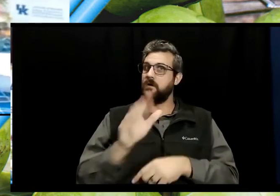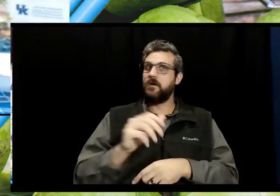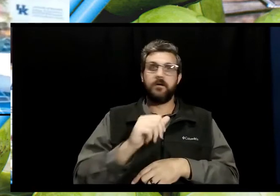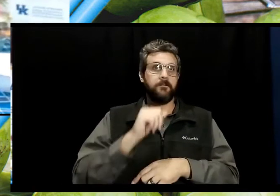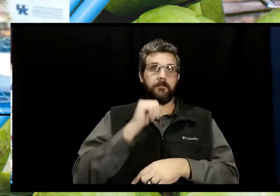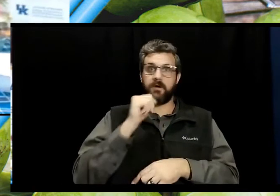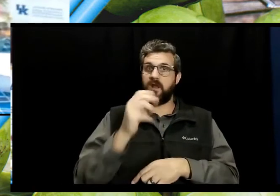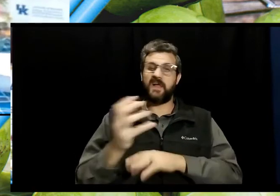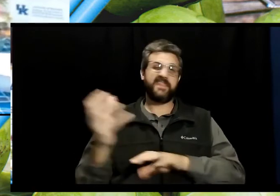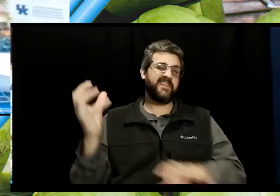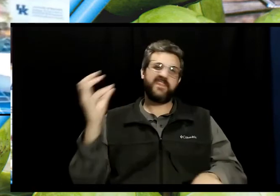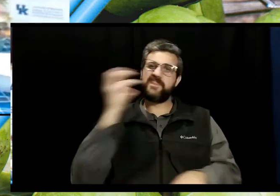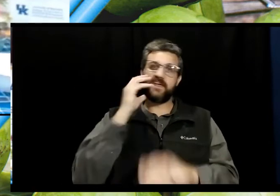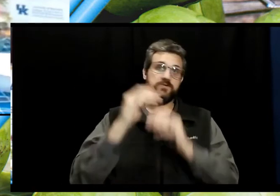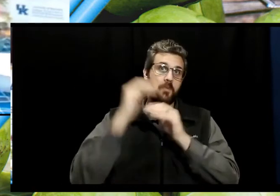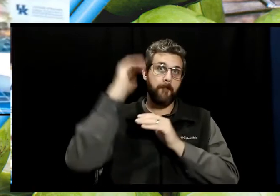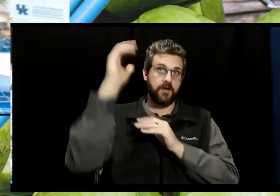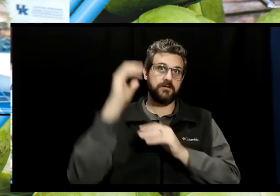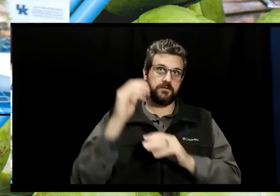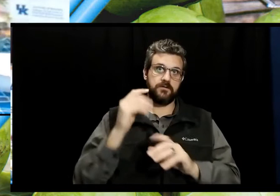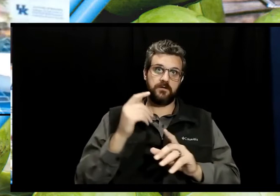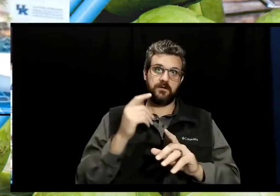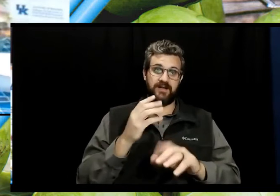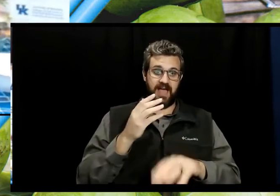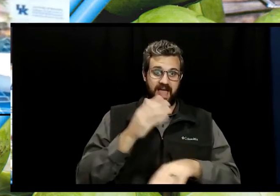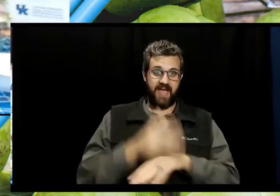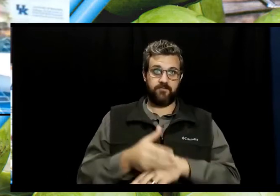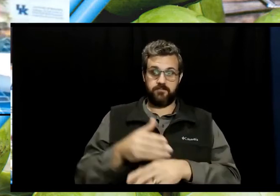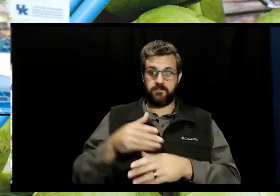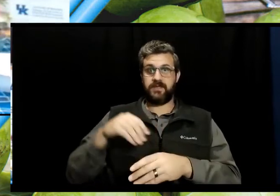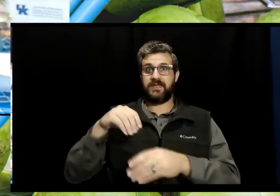thick because it will thicken up once it's in the oven.